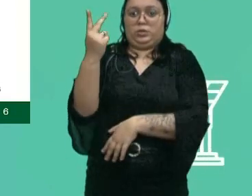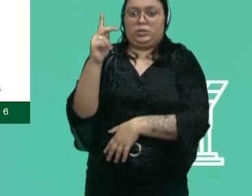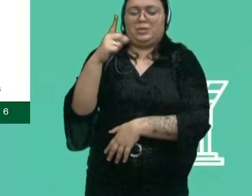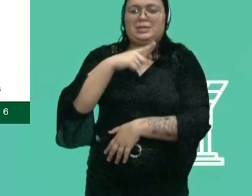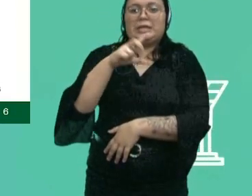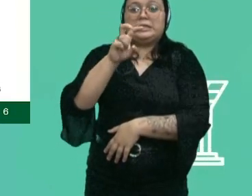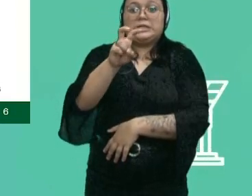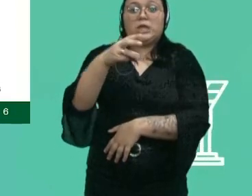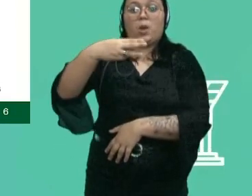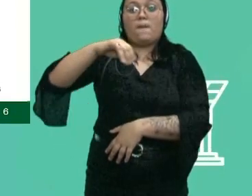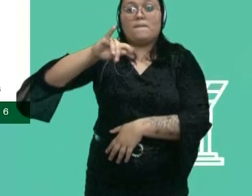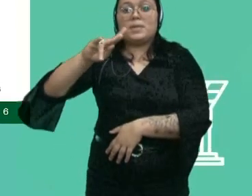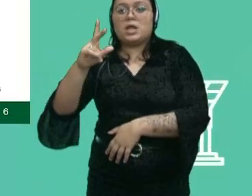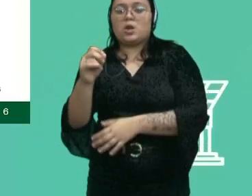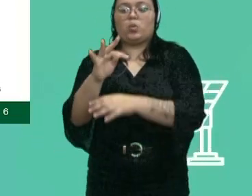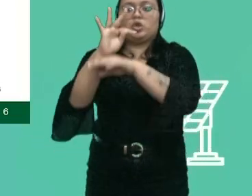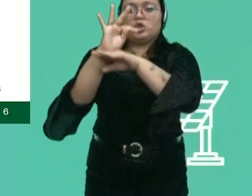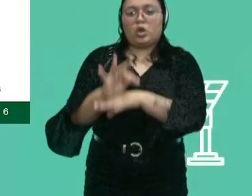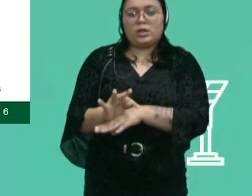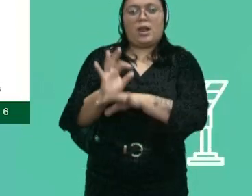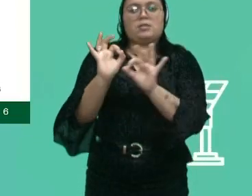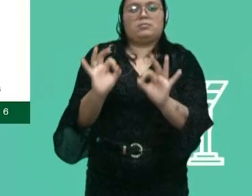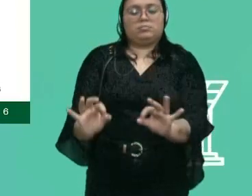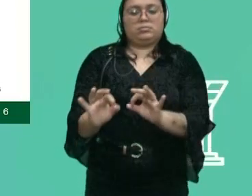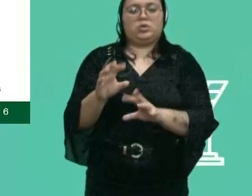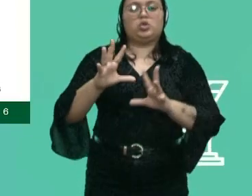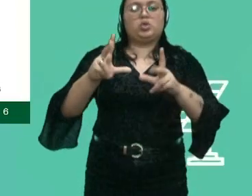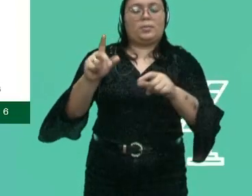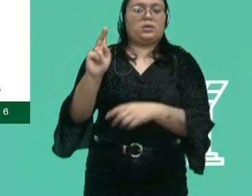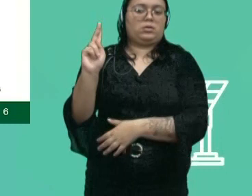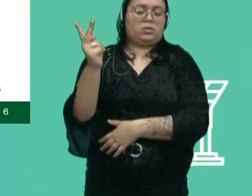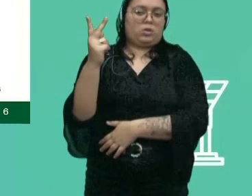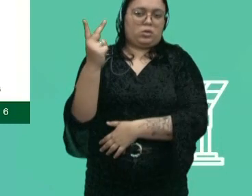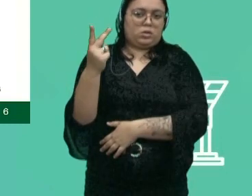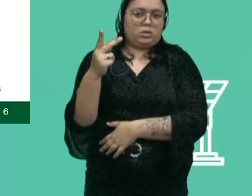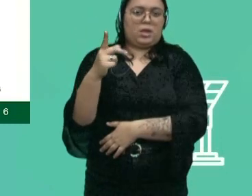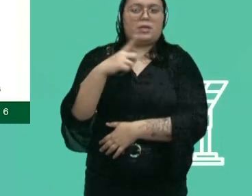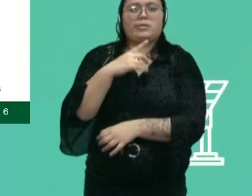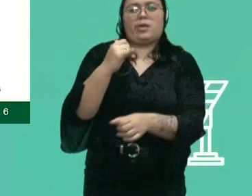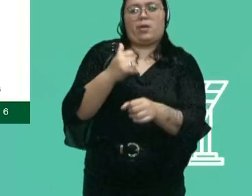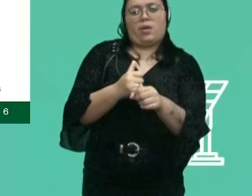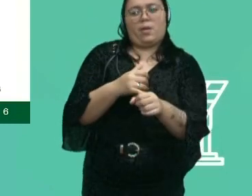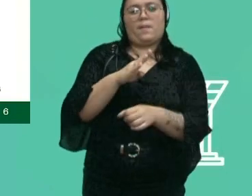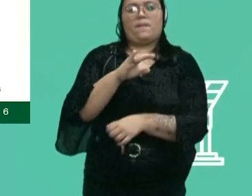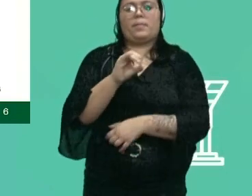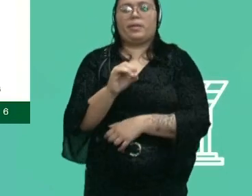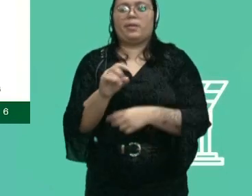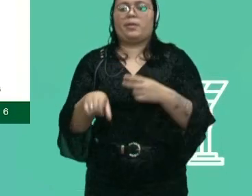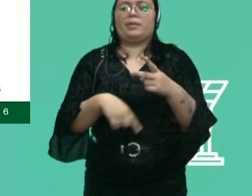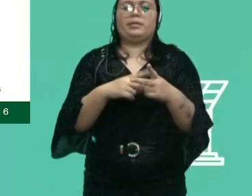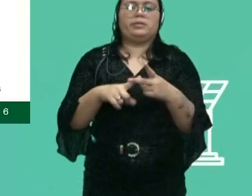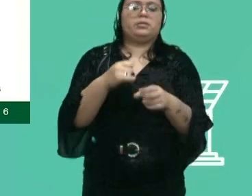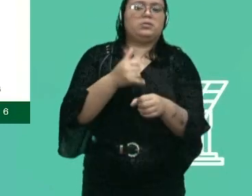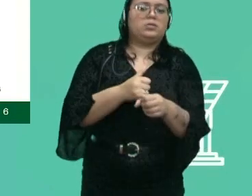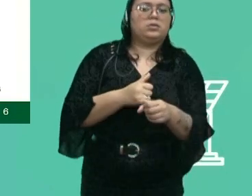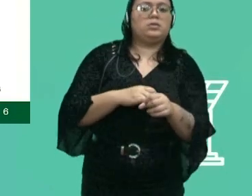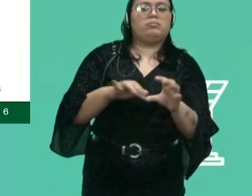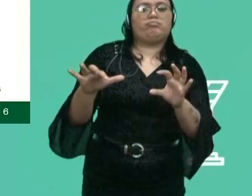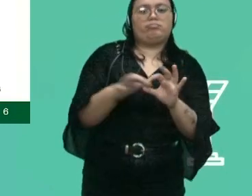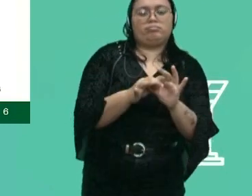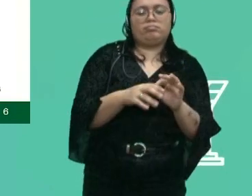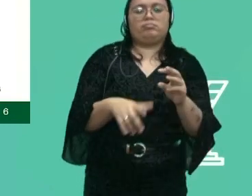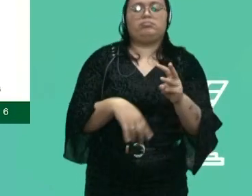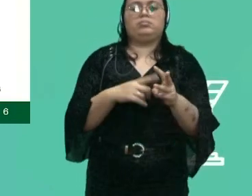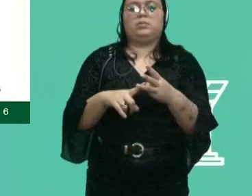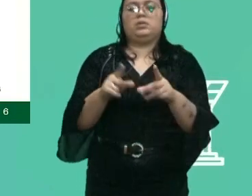And then we walk down this curve. So biofuels and power to liquid fuels can be competitive at a lower cost.